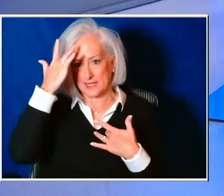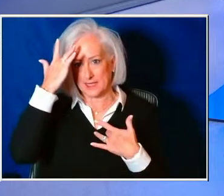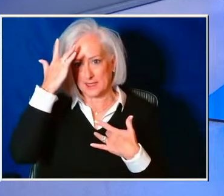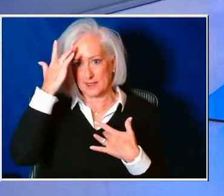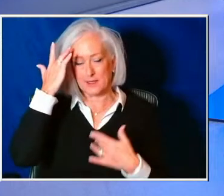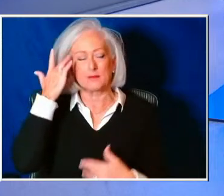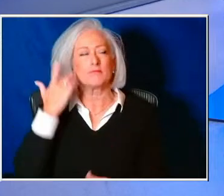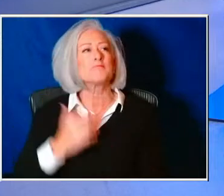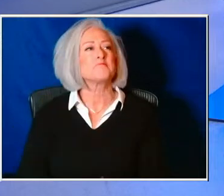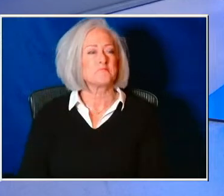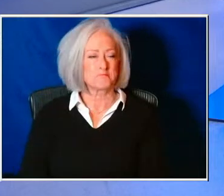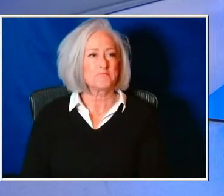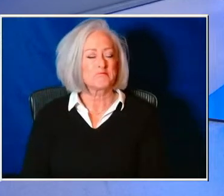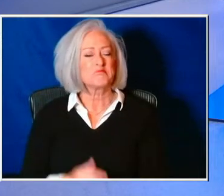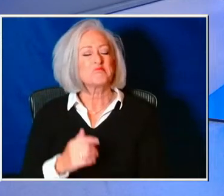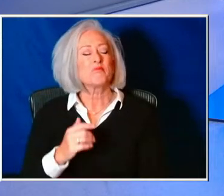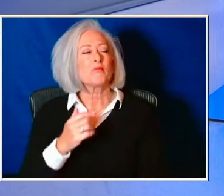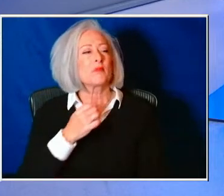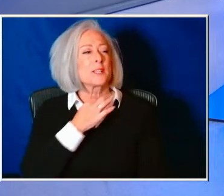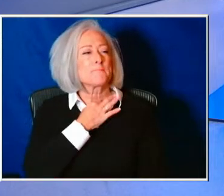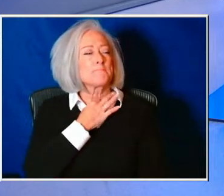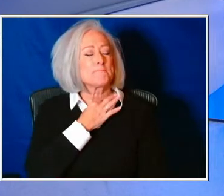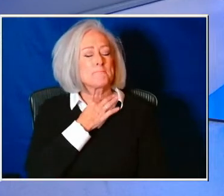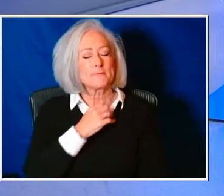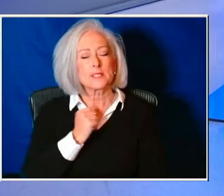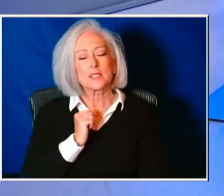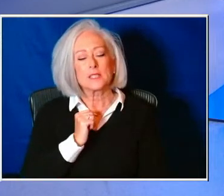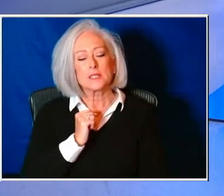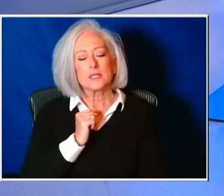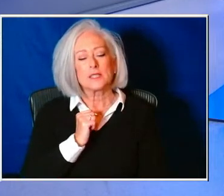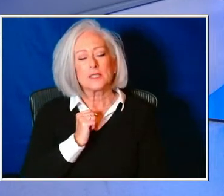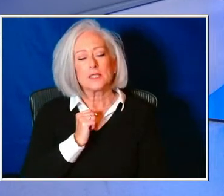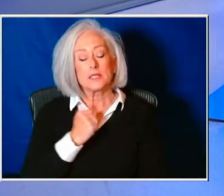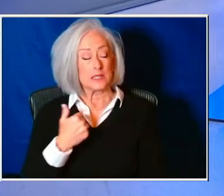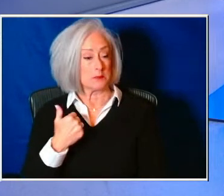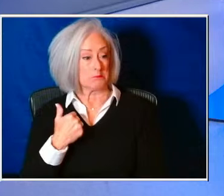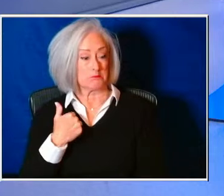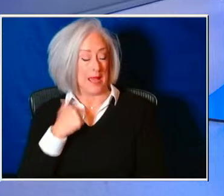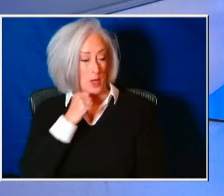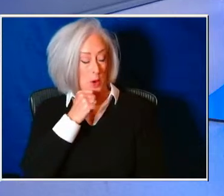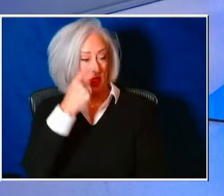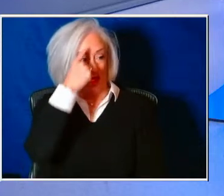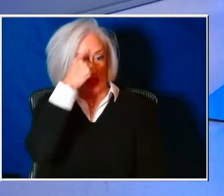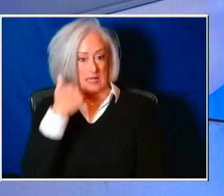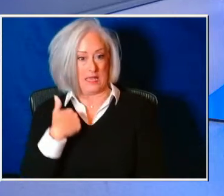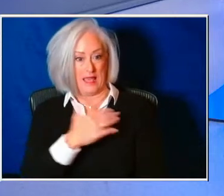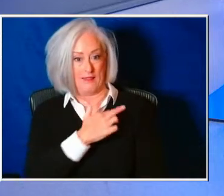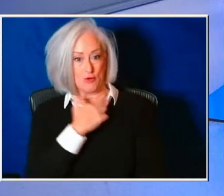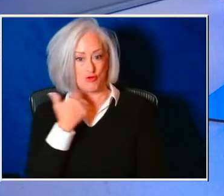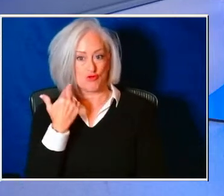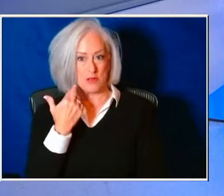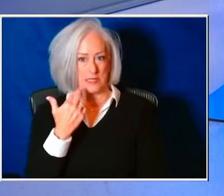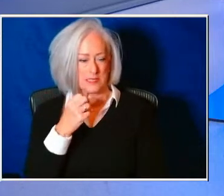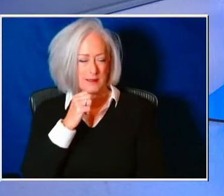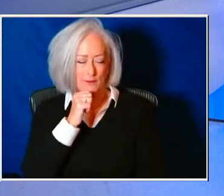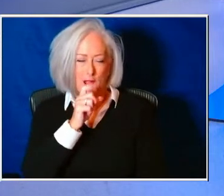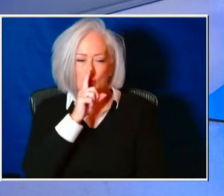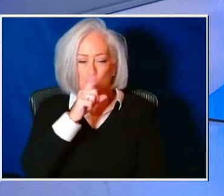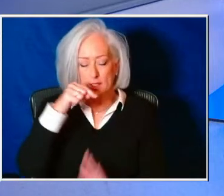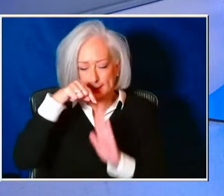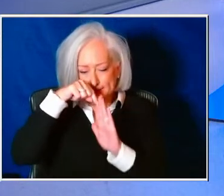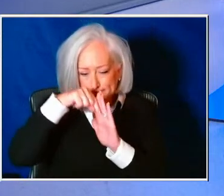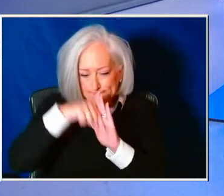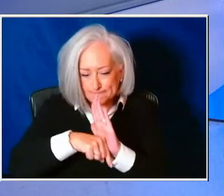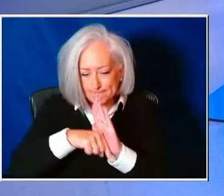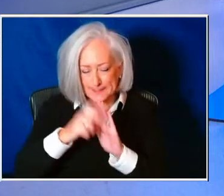few more questions about that because, like, for instance, I don't think I'm at risk. I haven't dived deep into maybe my history